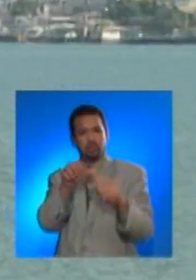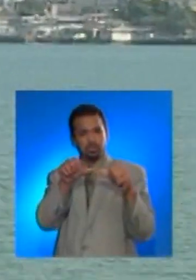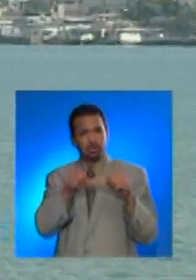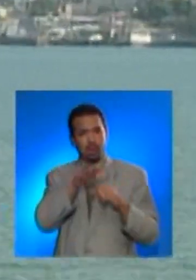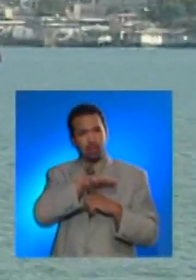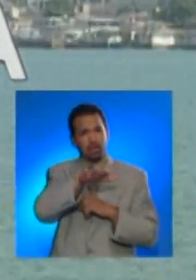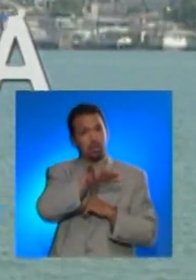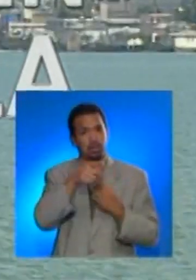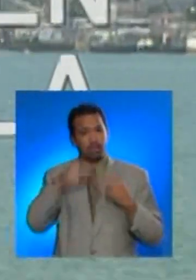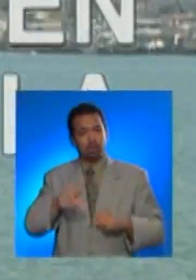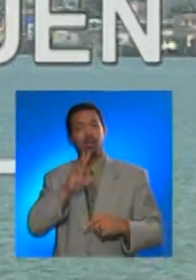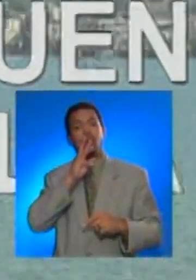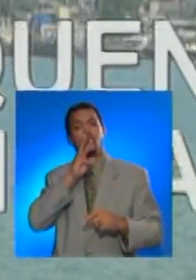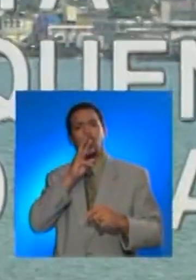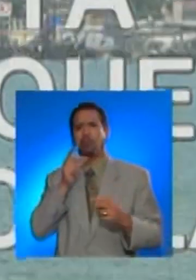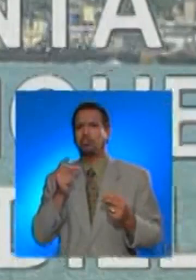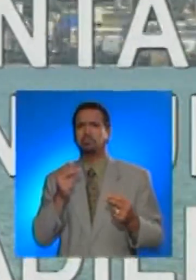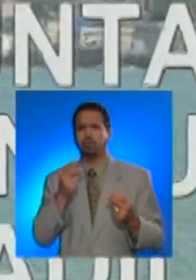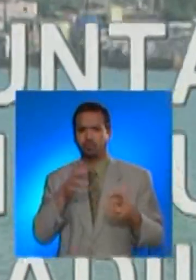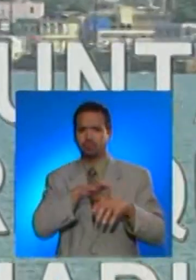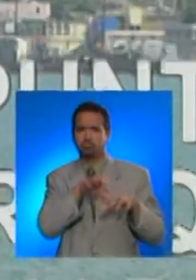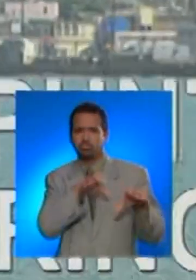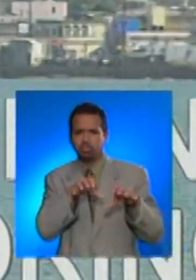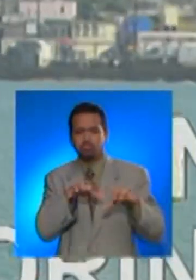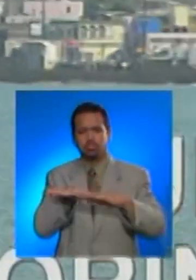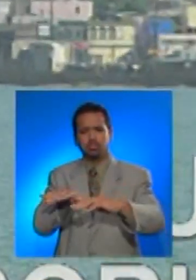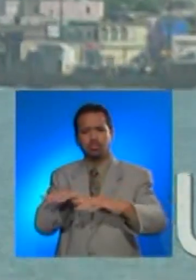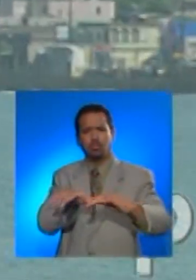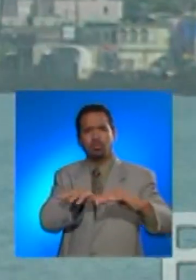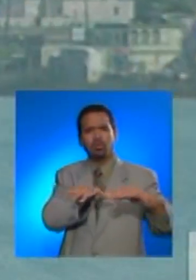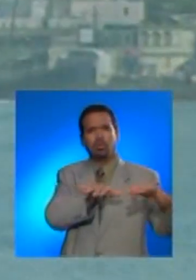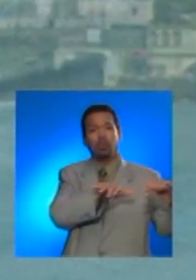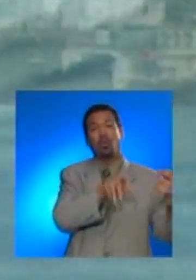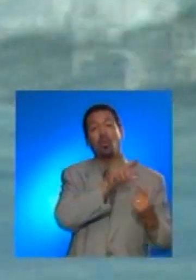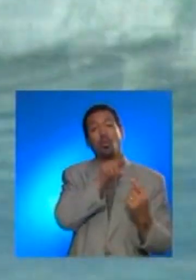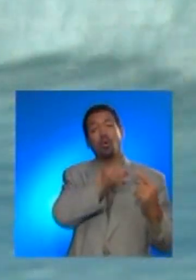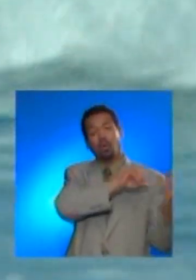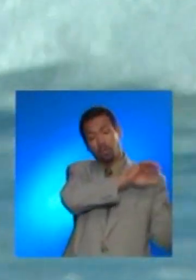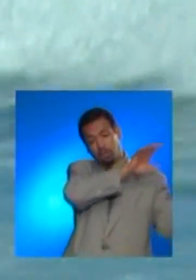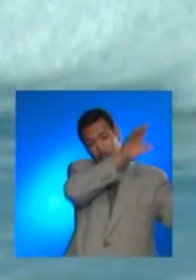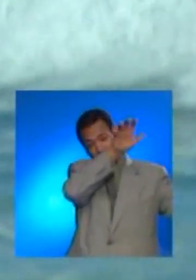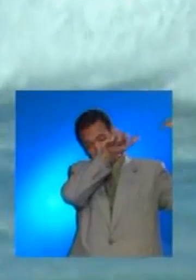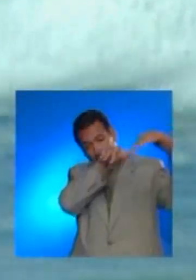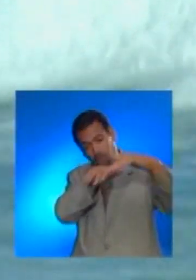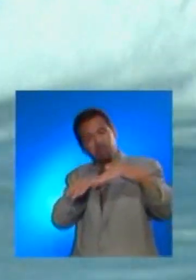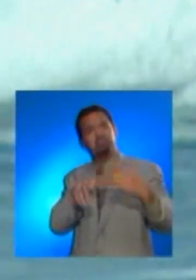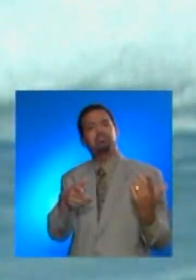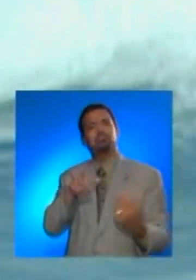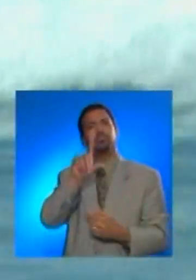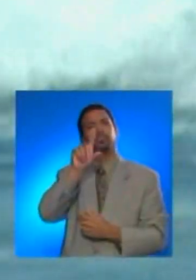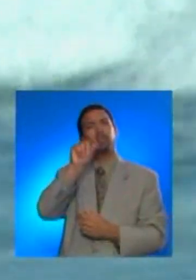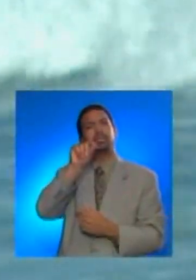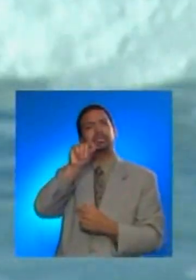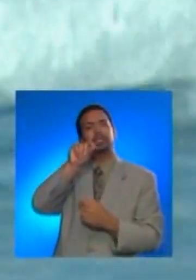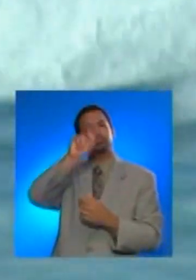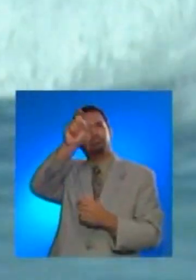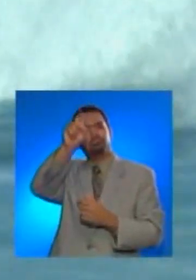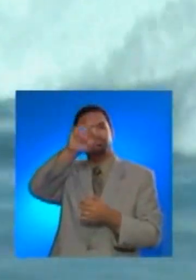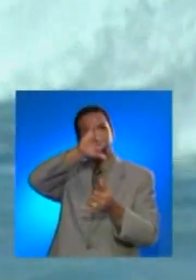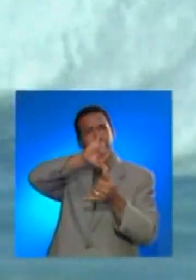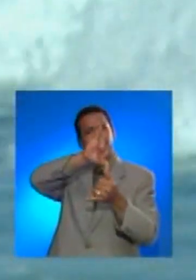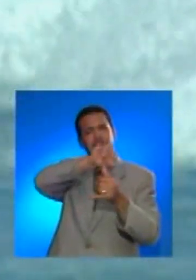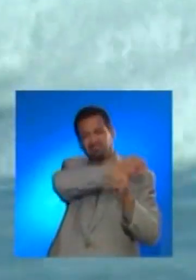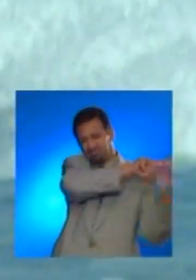Punta Borinquen, Aguadilla, the waters began to withdraw immediately while the earthquake was still being felt, and then came back as a